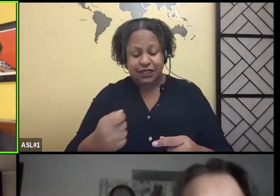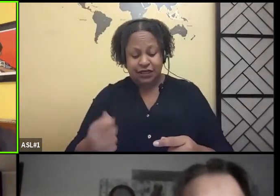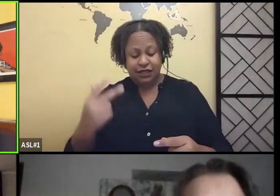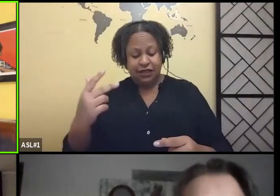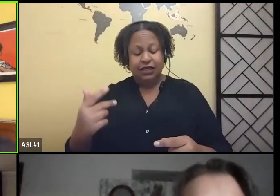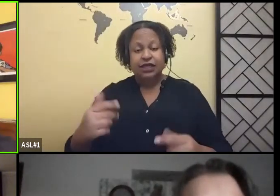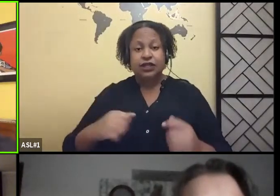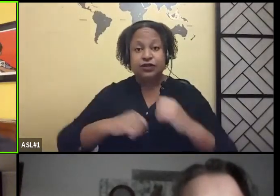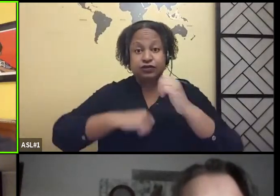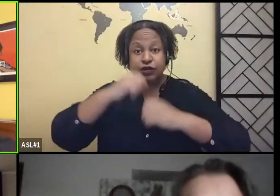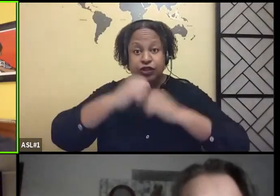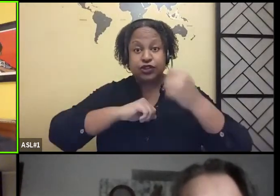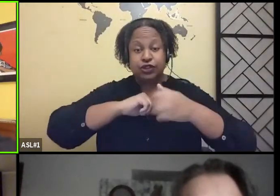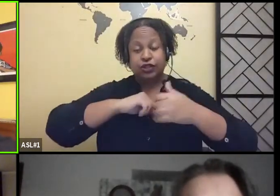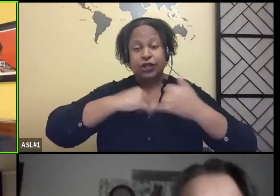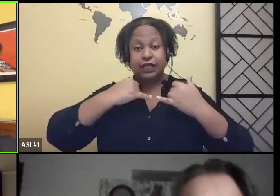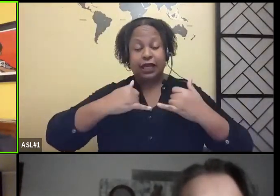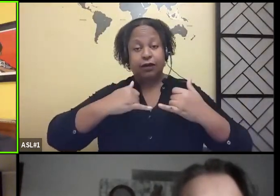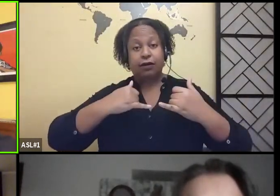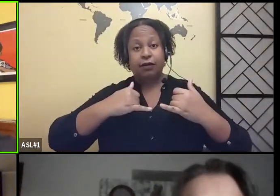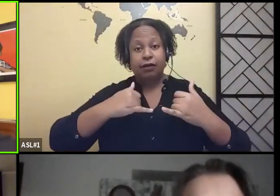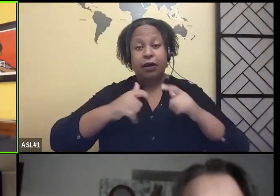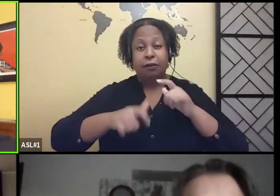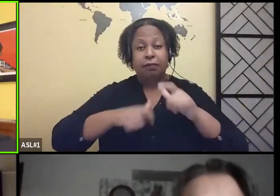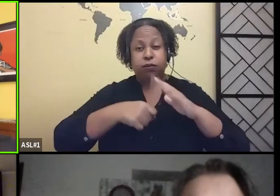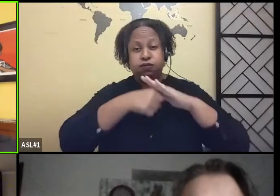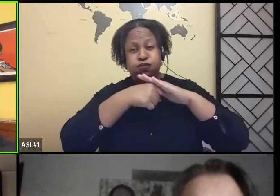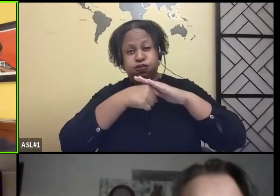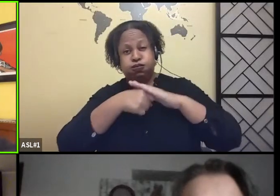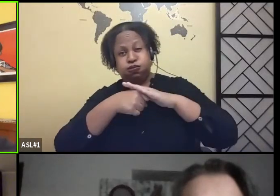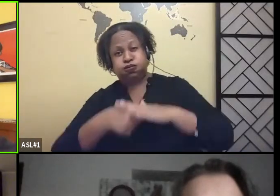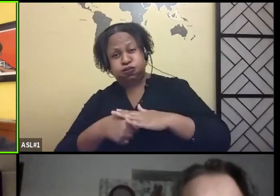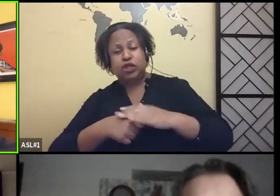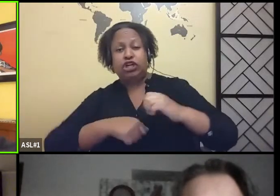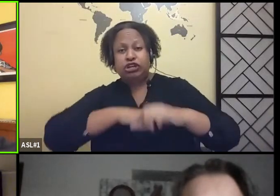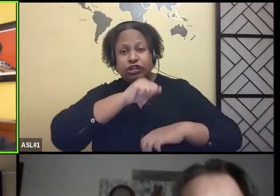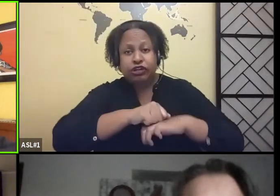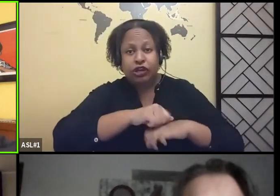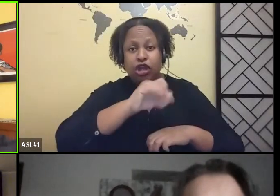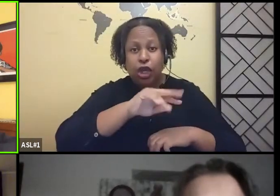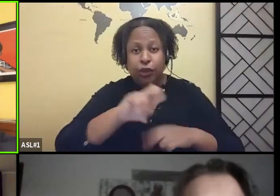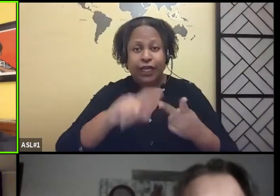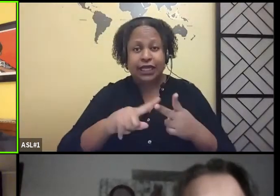concrete and plastic is also possibly